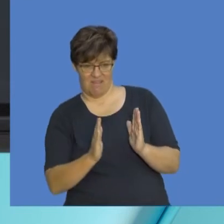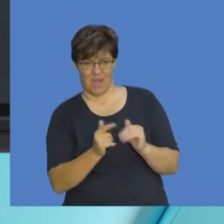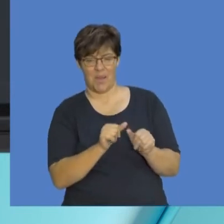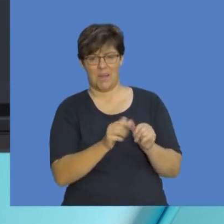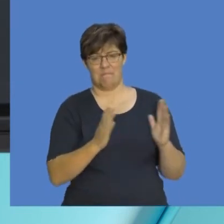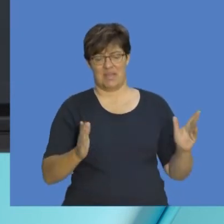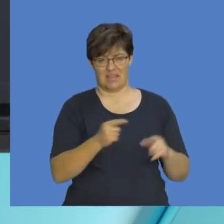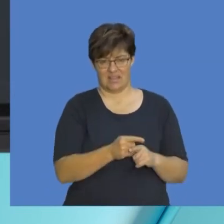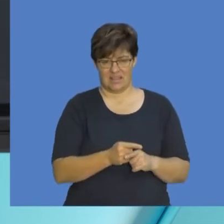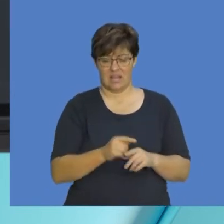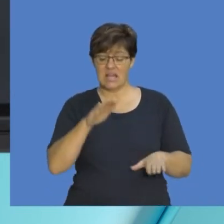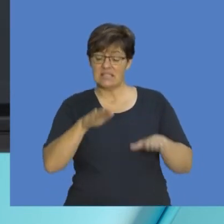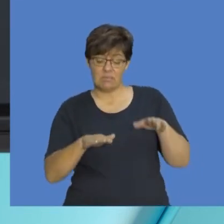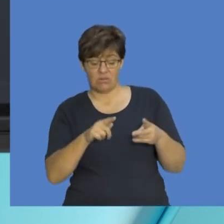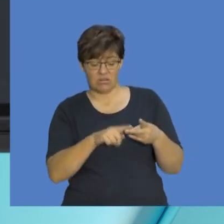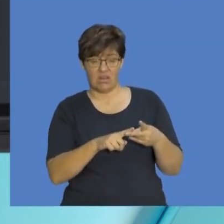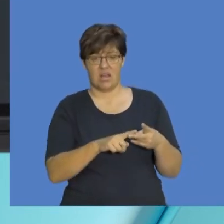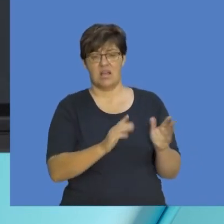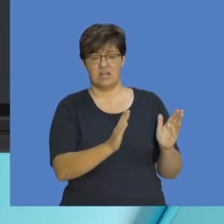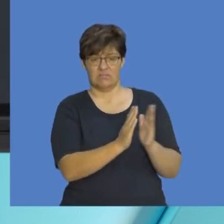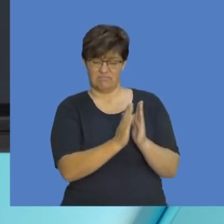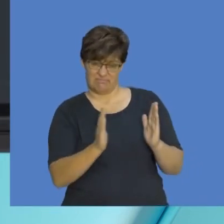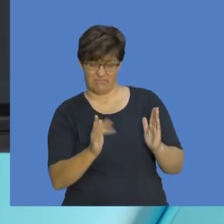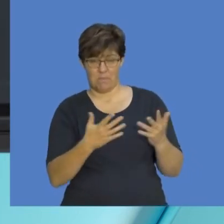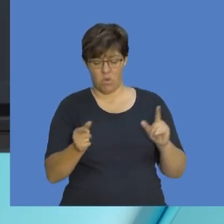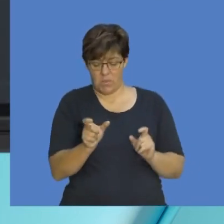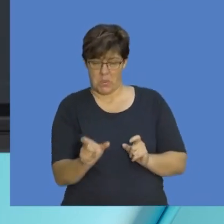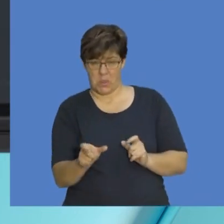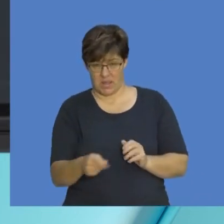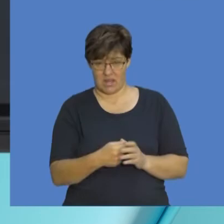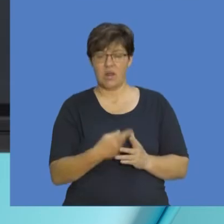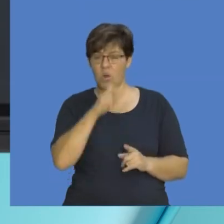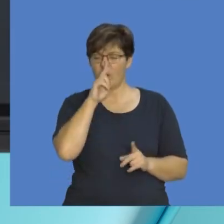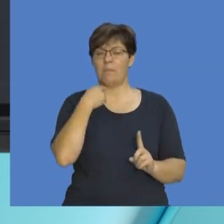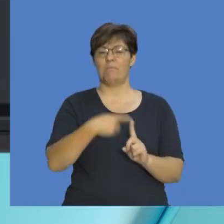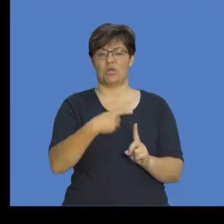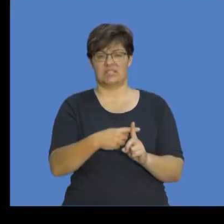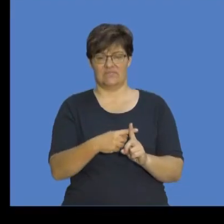We looked at symmetric, negative skewed. Let's look at positive skewness.